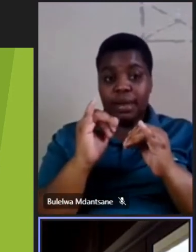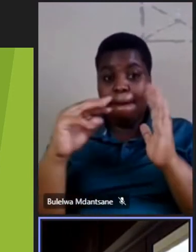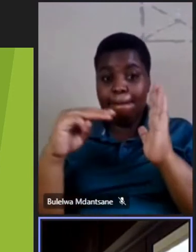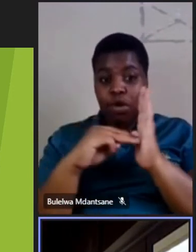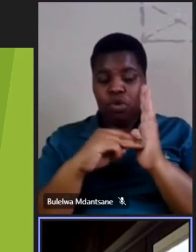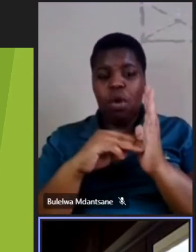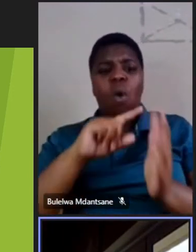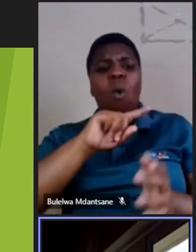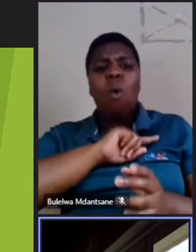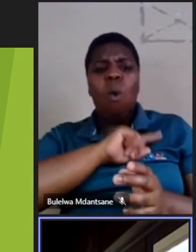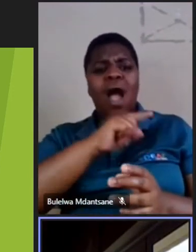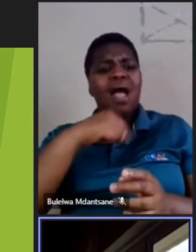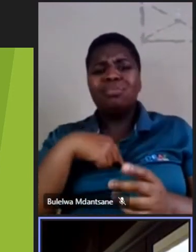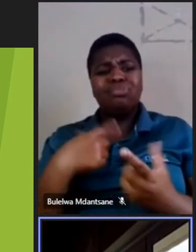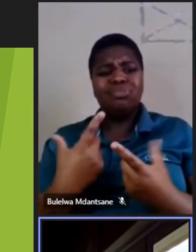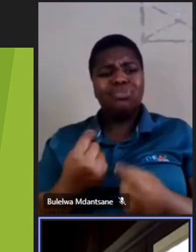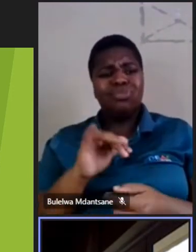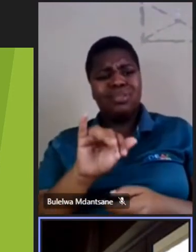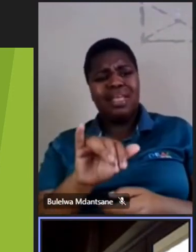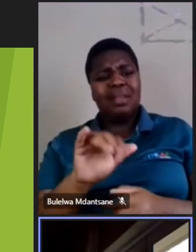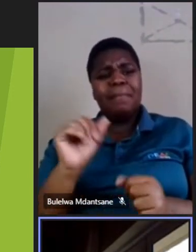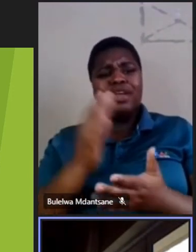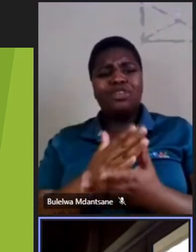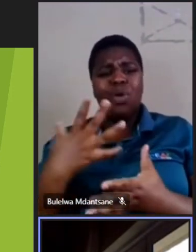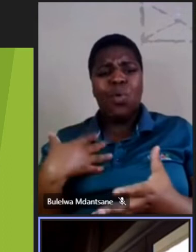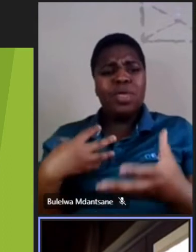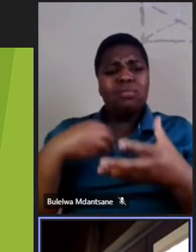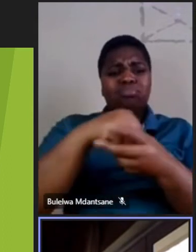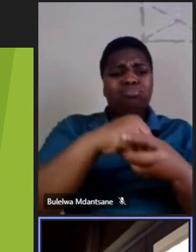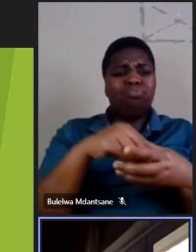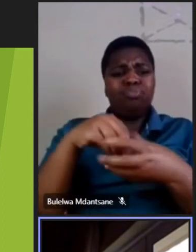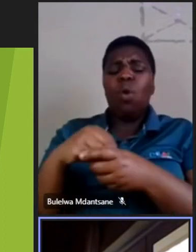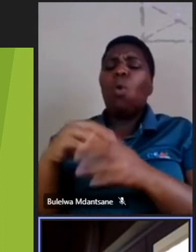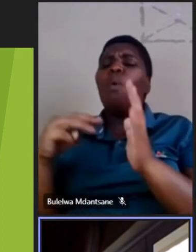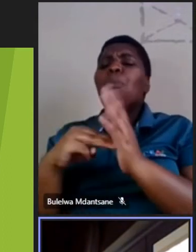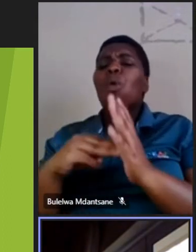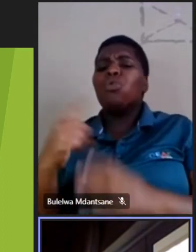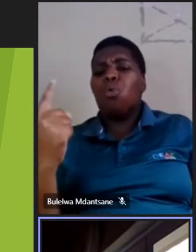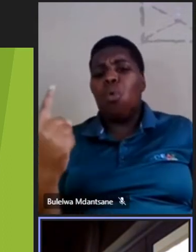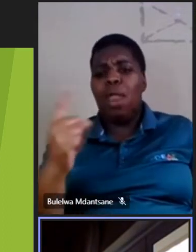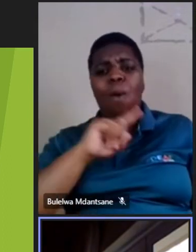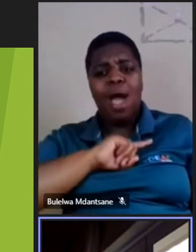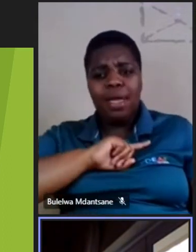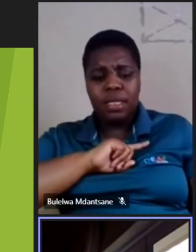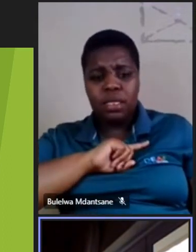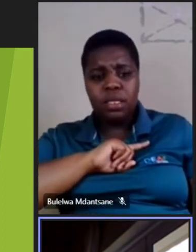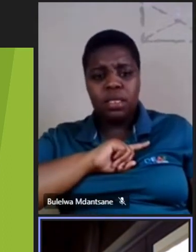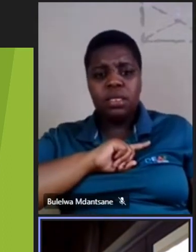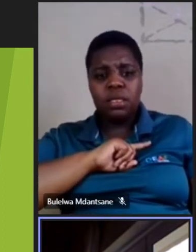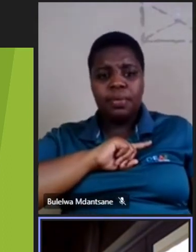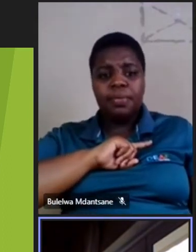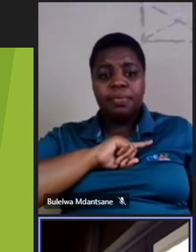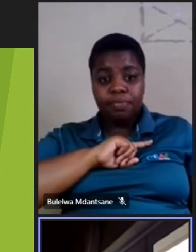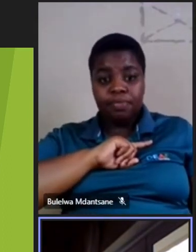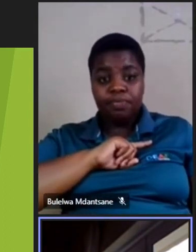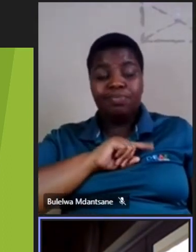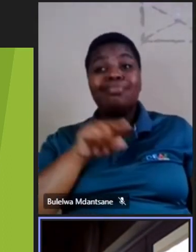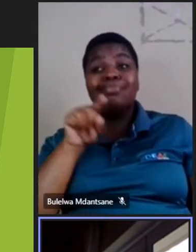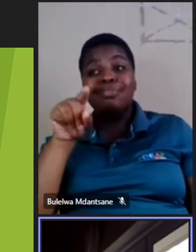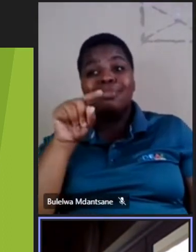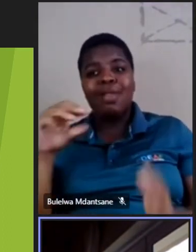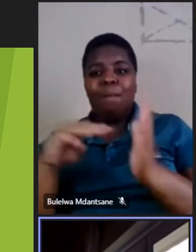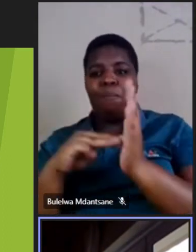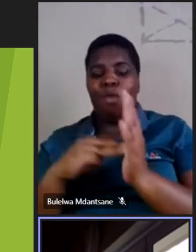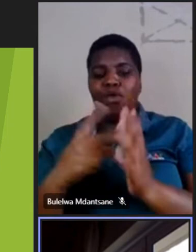Why we did this to include a session on Module 1 was that because Module 1 is